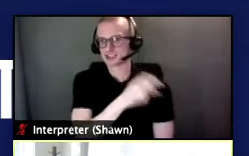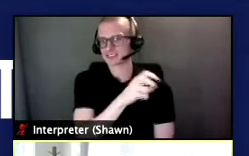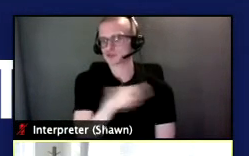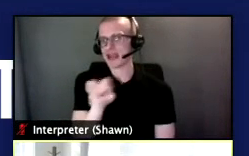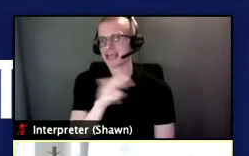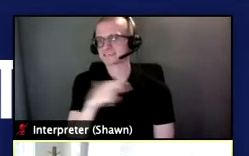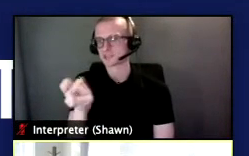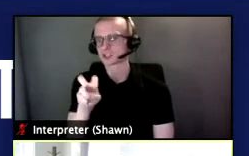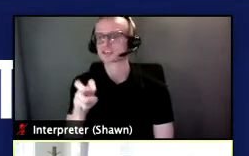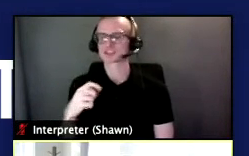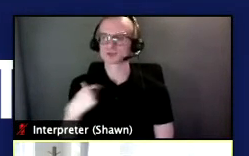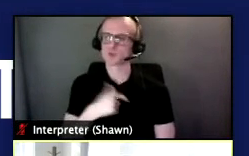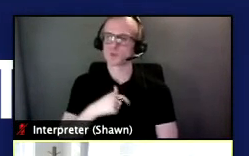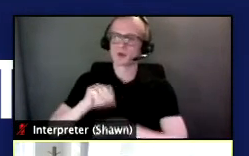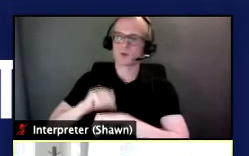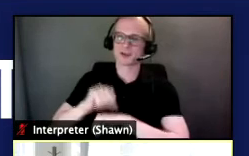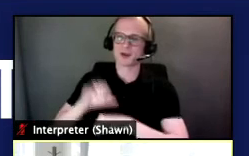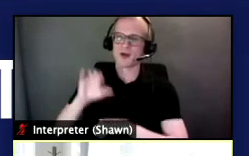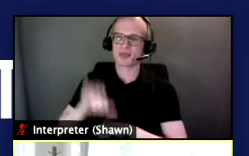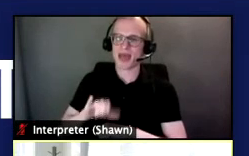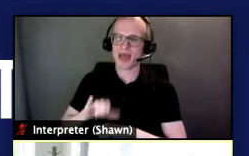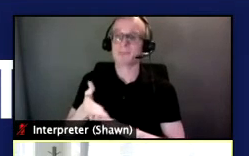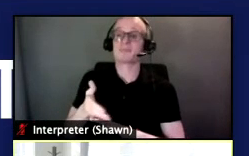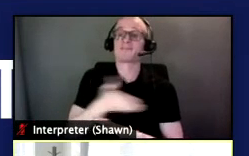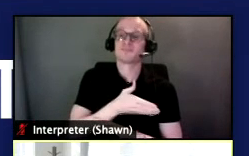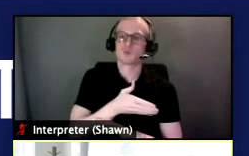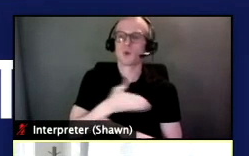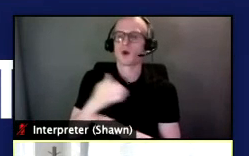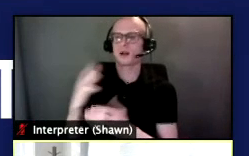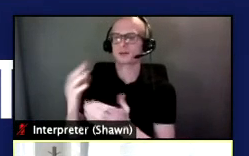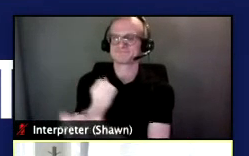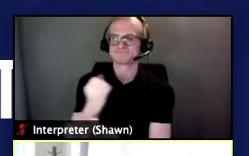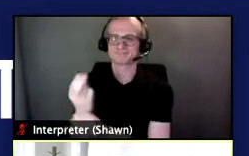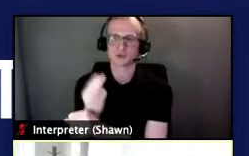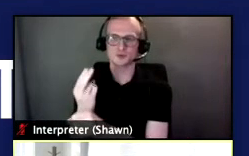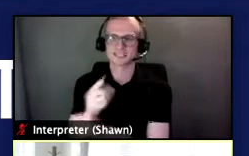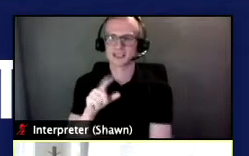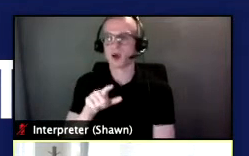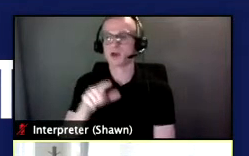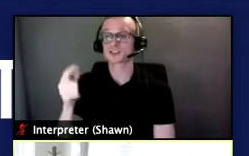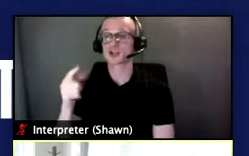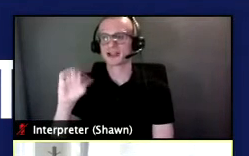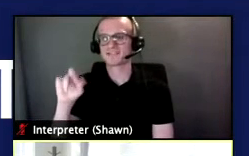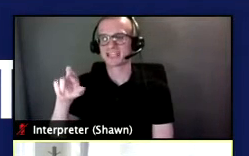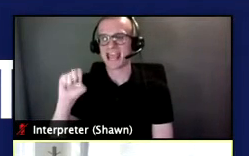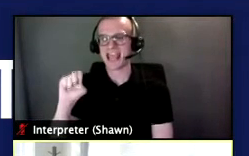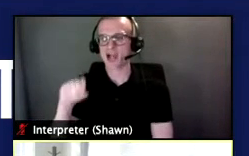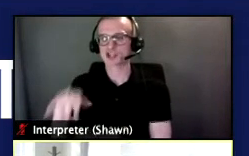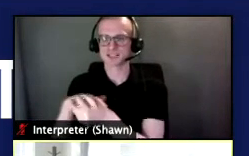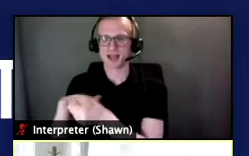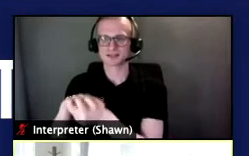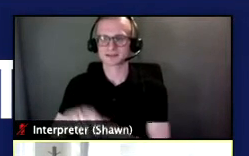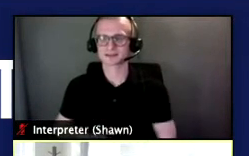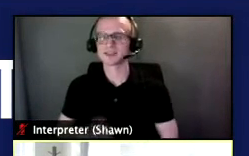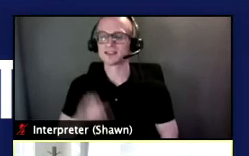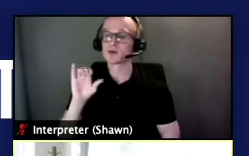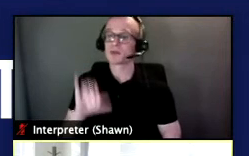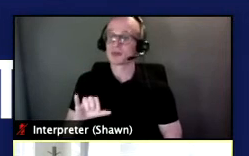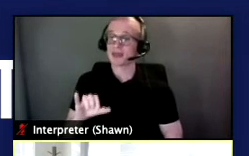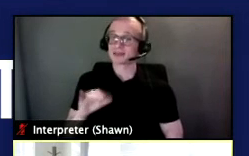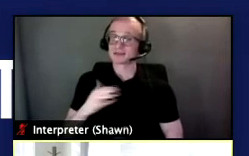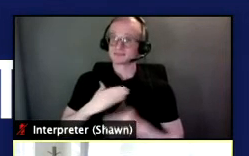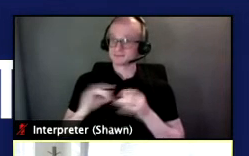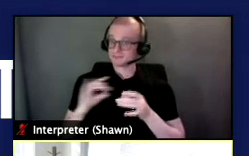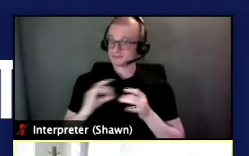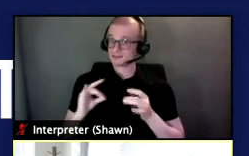with that before we start moving them into the alternative care sites. So really that's what I have, and I'll be available for